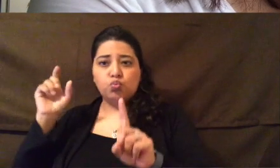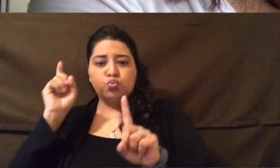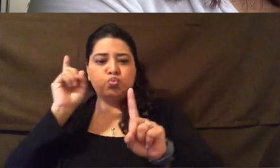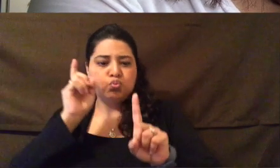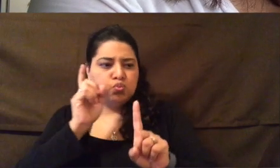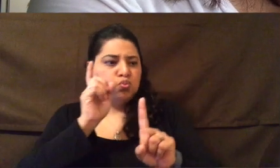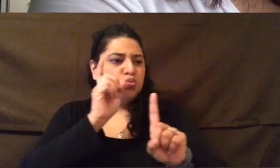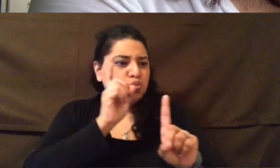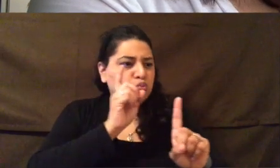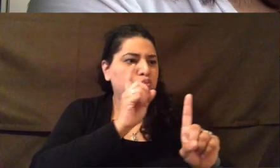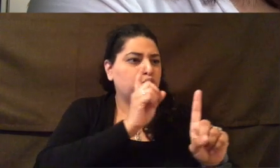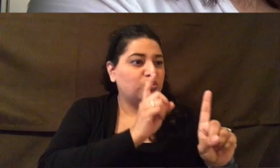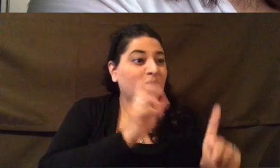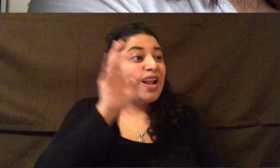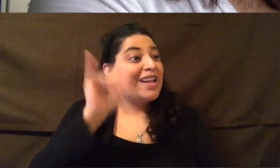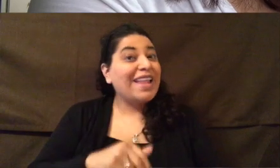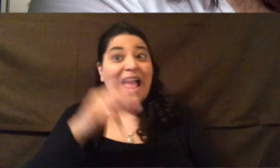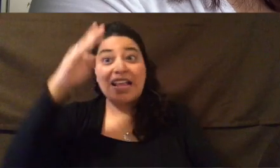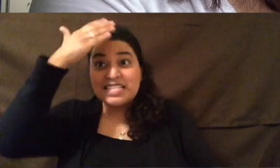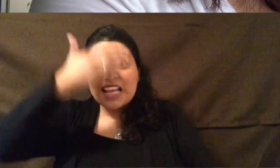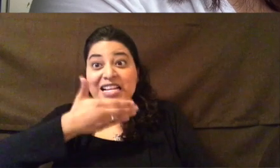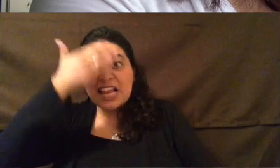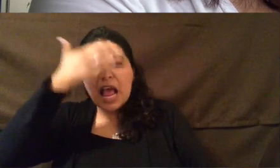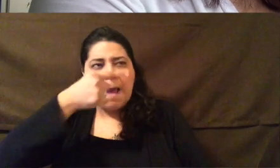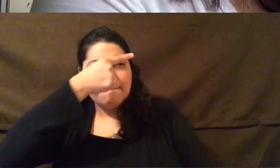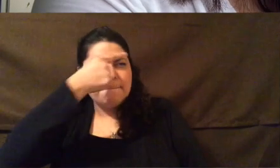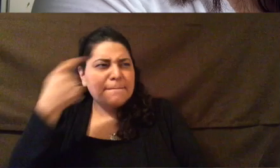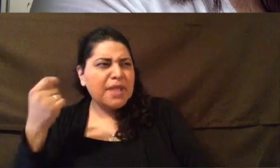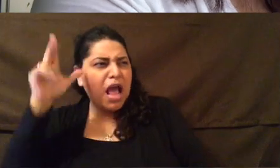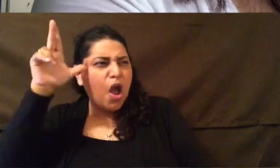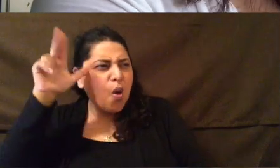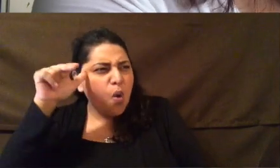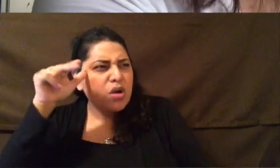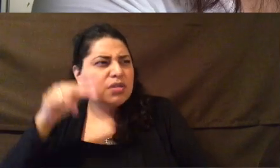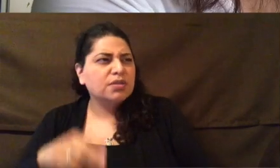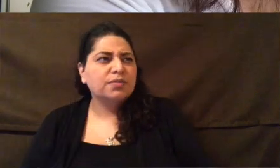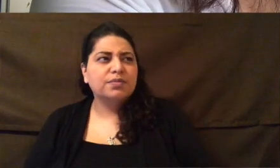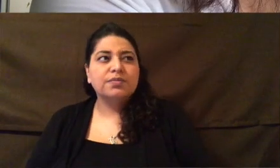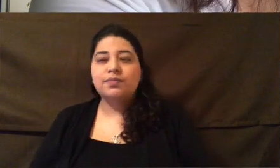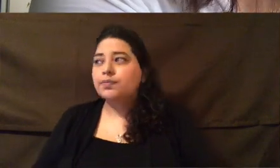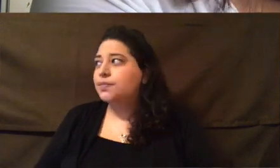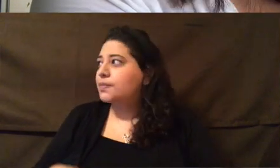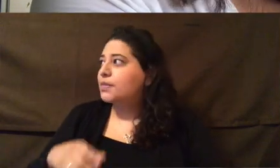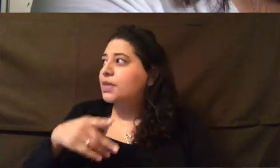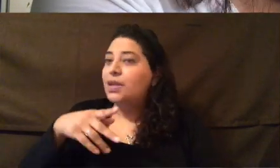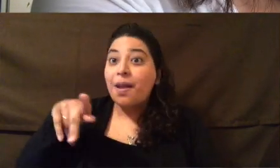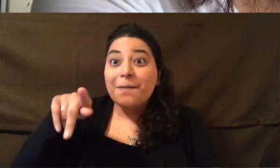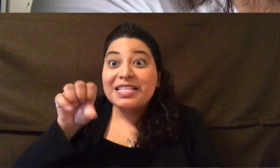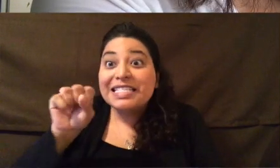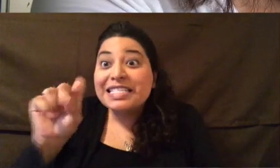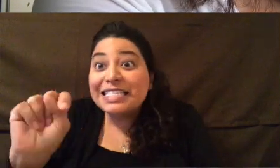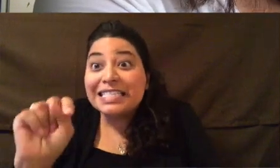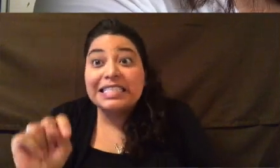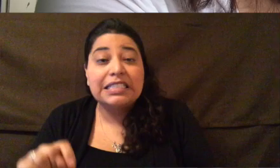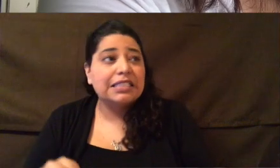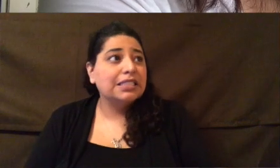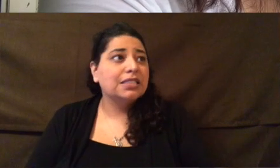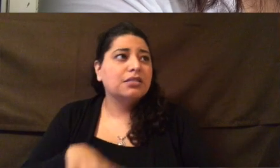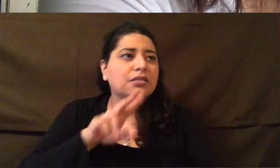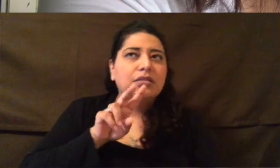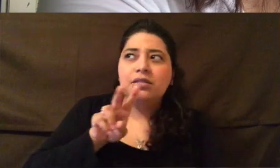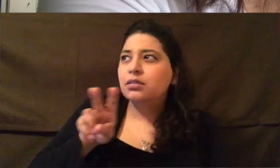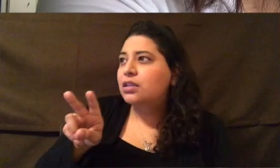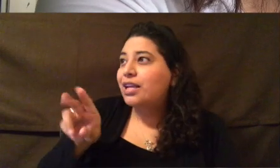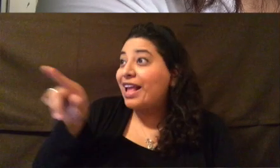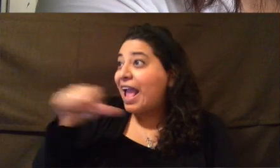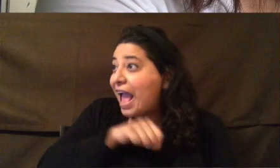around. It was the knight's black horse. Psst. He peered into the darkness. There was